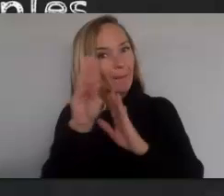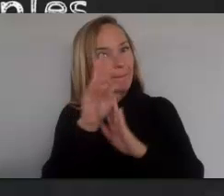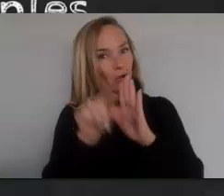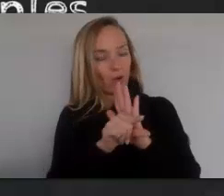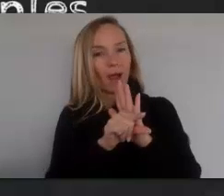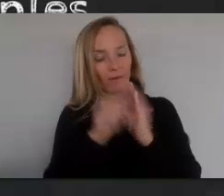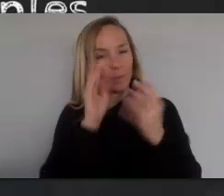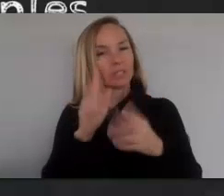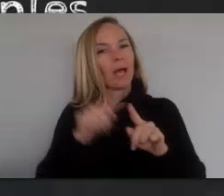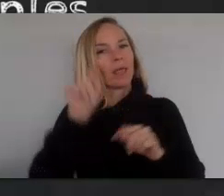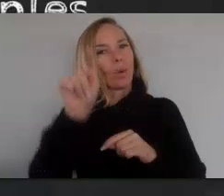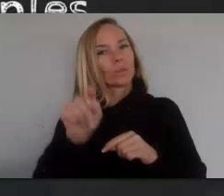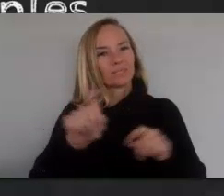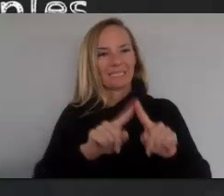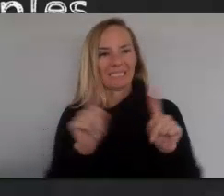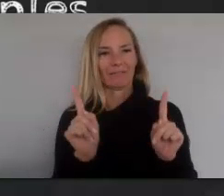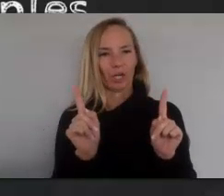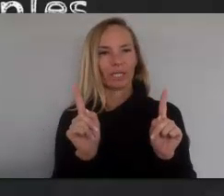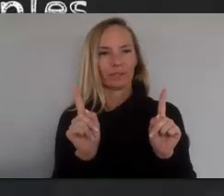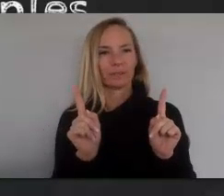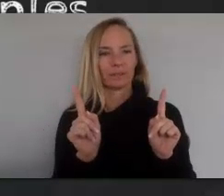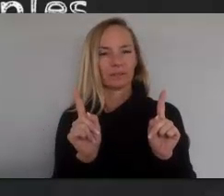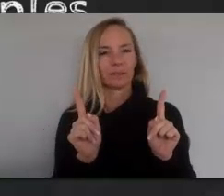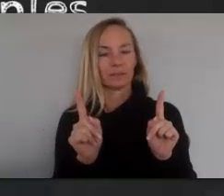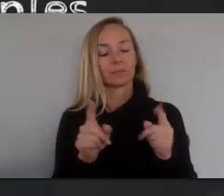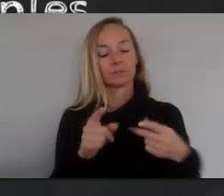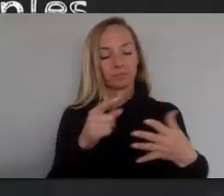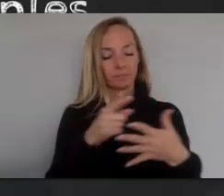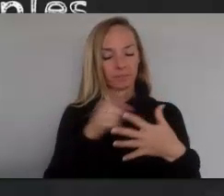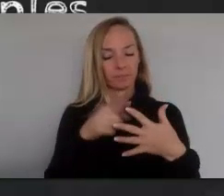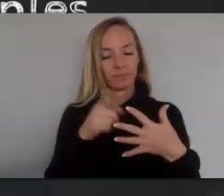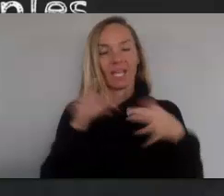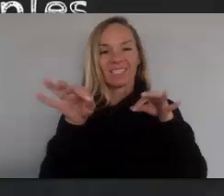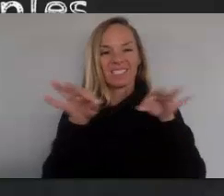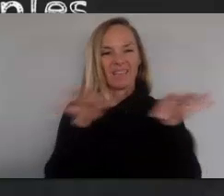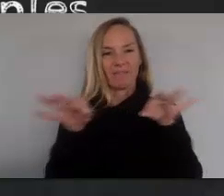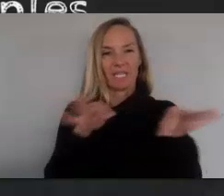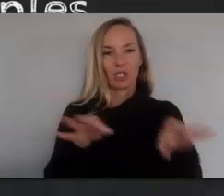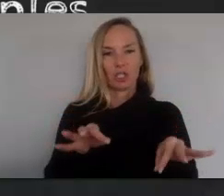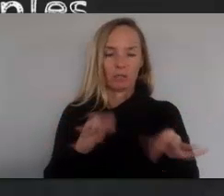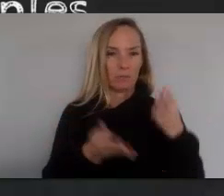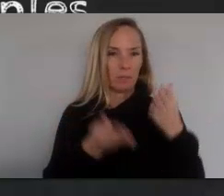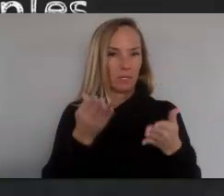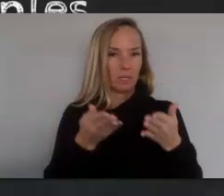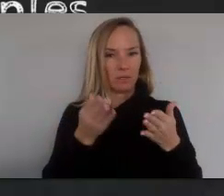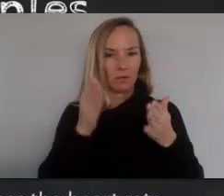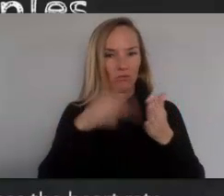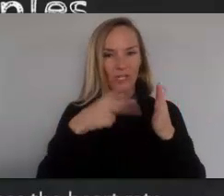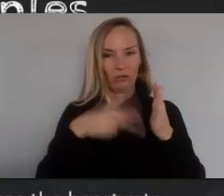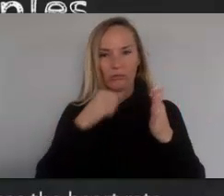are different. Another type of background information is a definition about a word that readers might not know. For